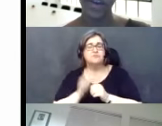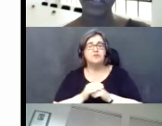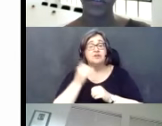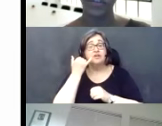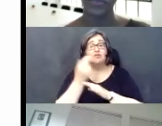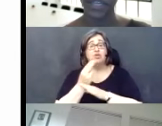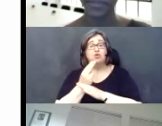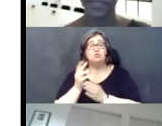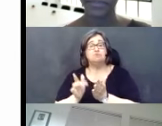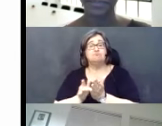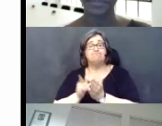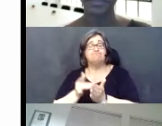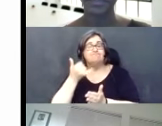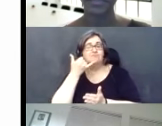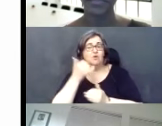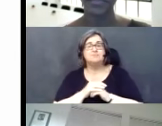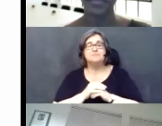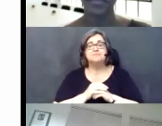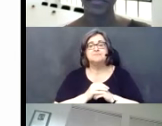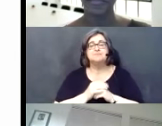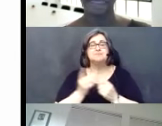device, here's a few tips.